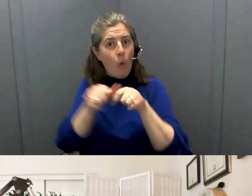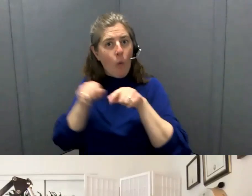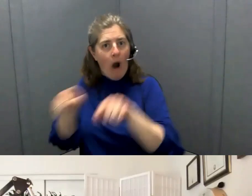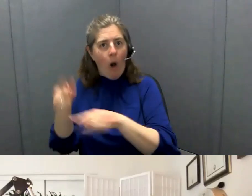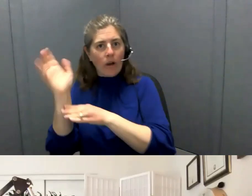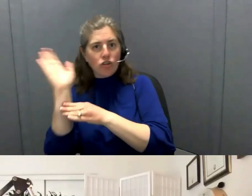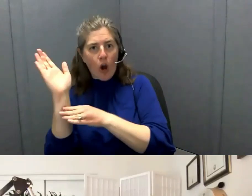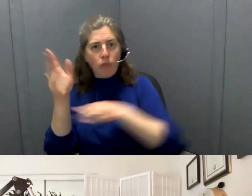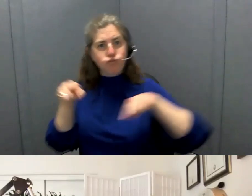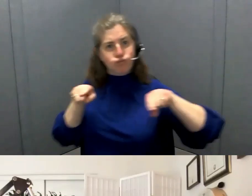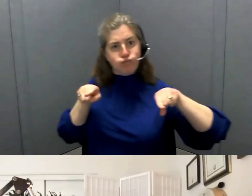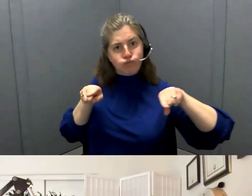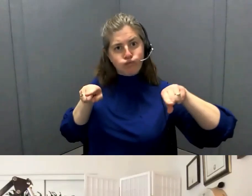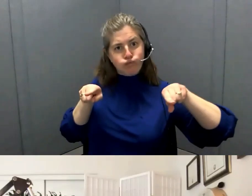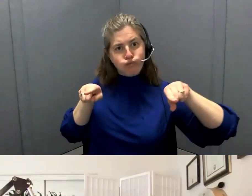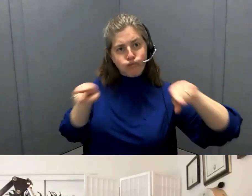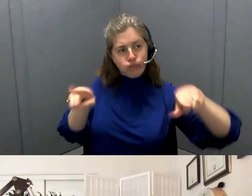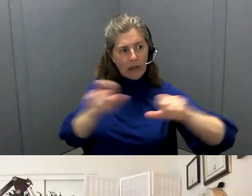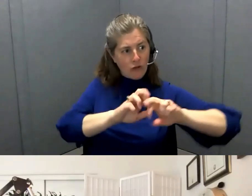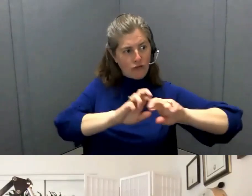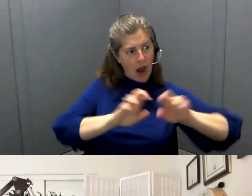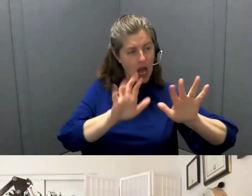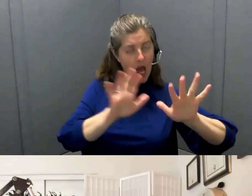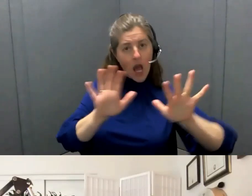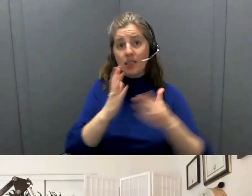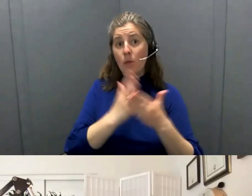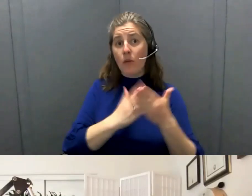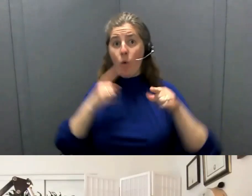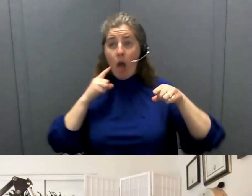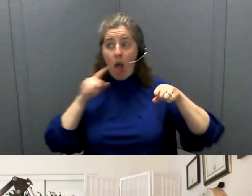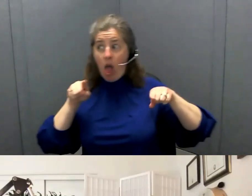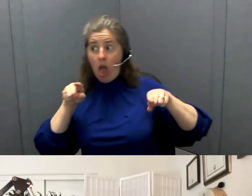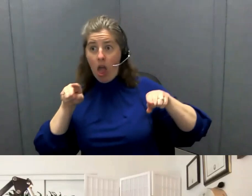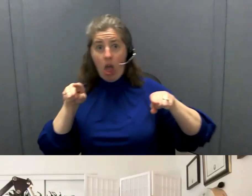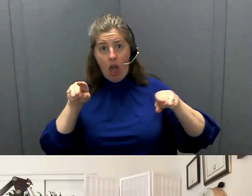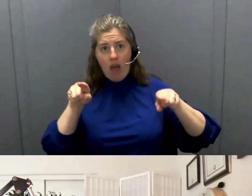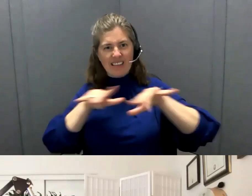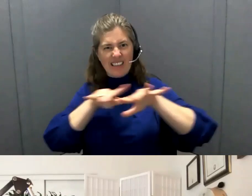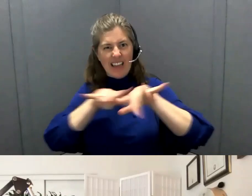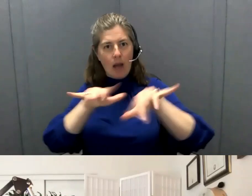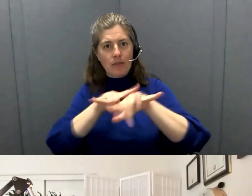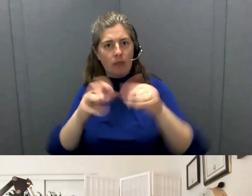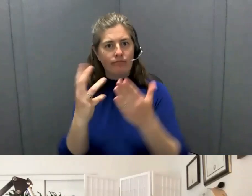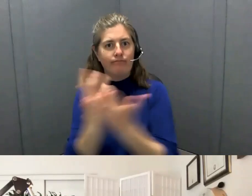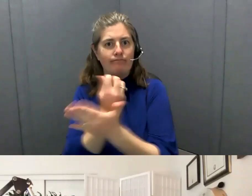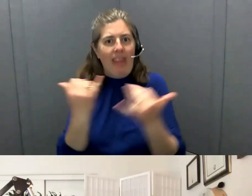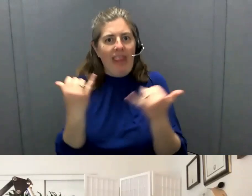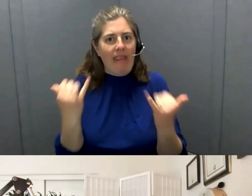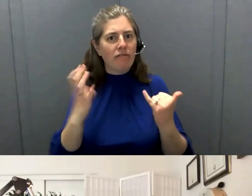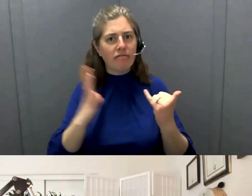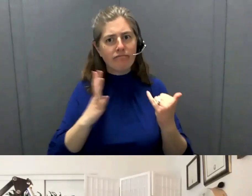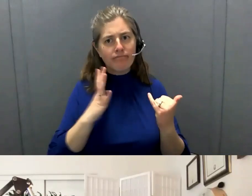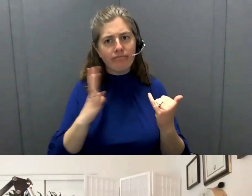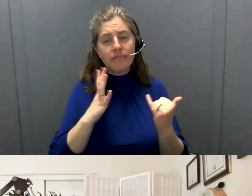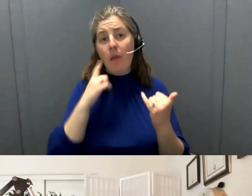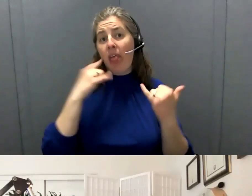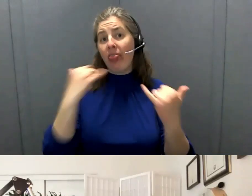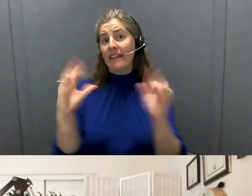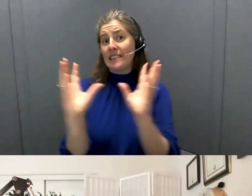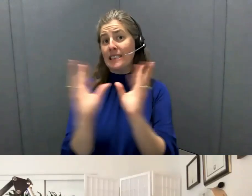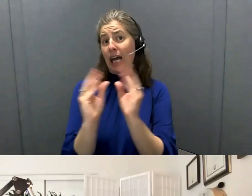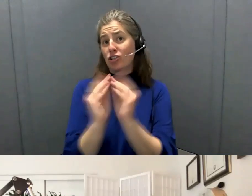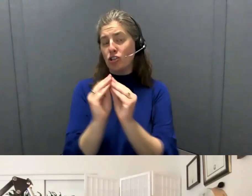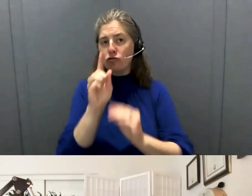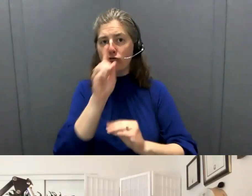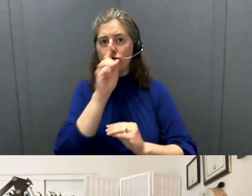the process, get everything ready. And some of you might be aiming to do it right now. But this session is